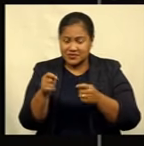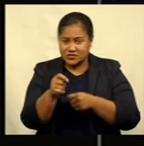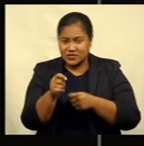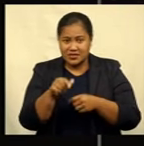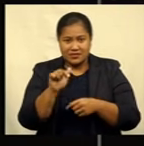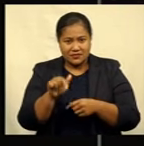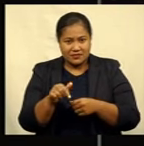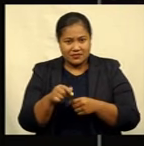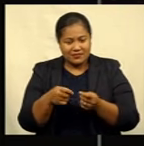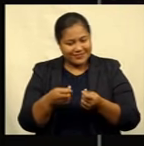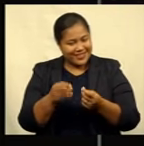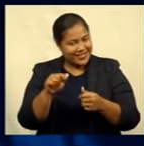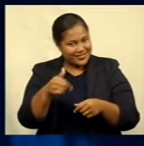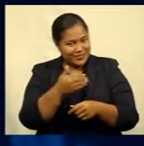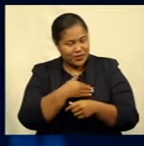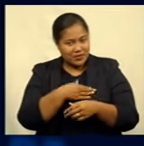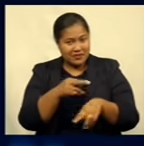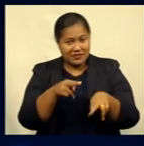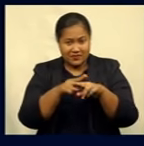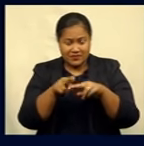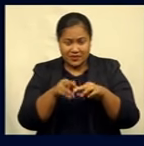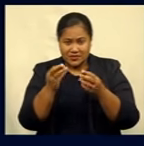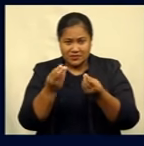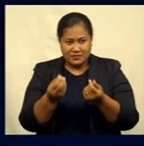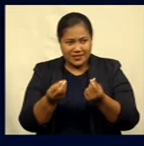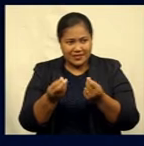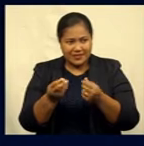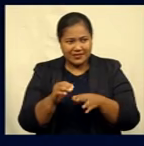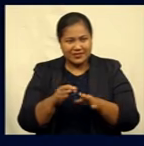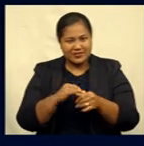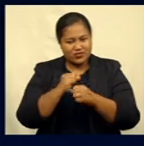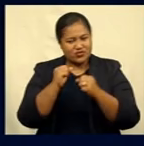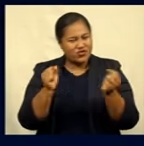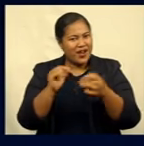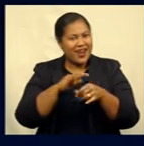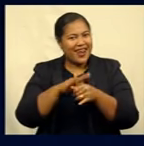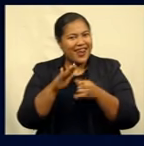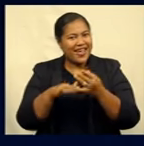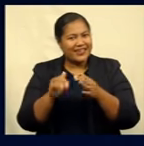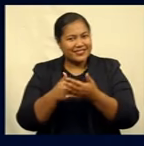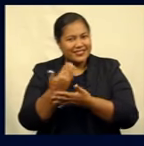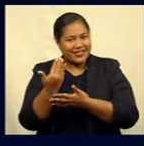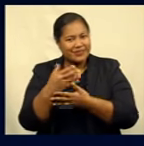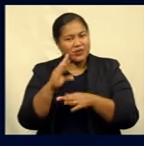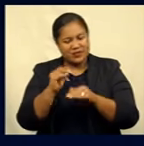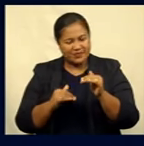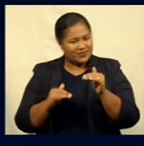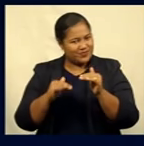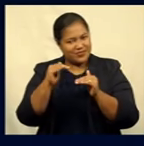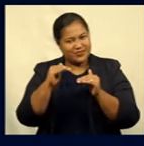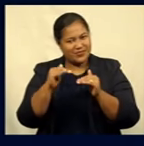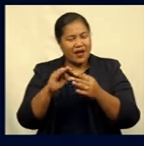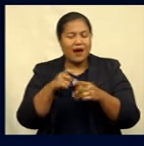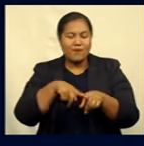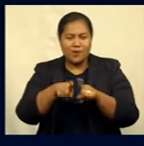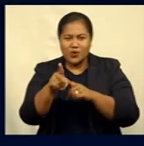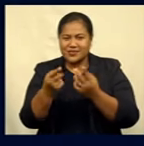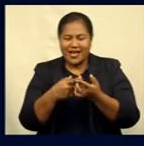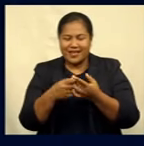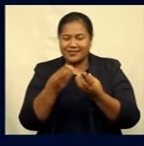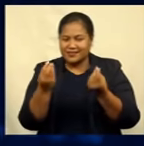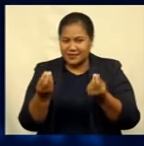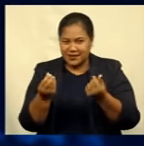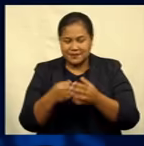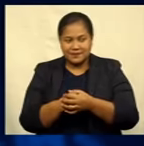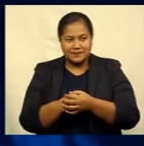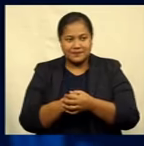set this morning. The Fiji dollar had a strong last day of the trading week as it gained against most other currencies.